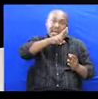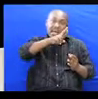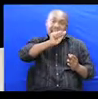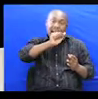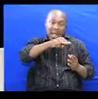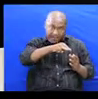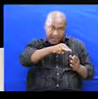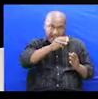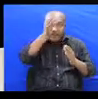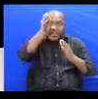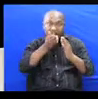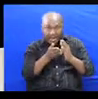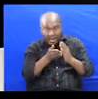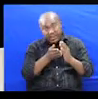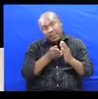SI unit